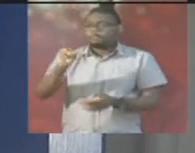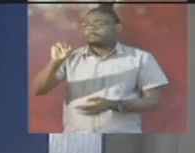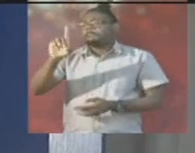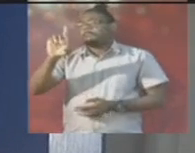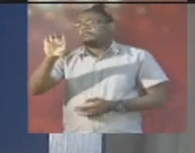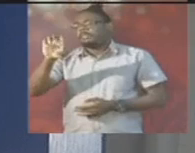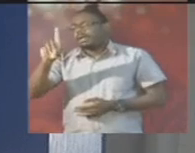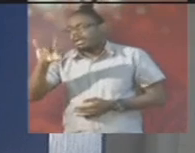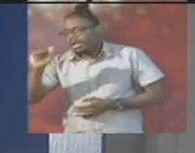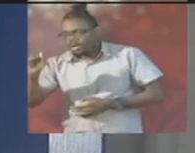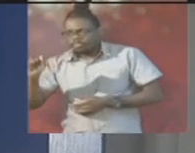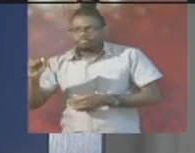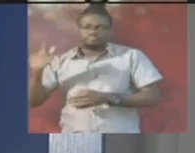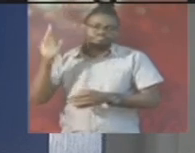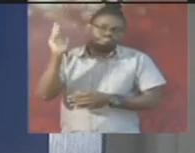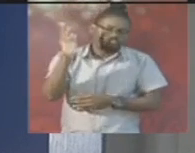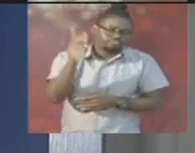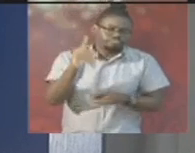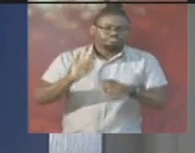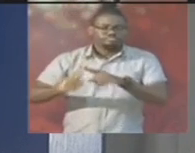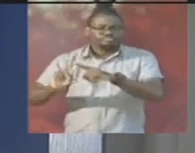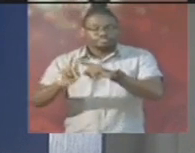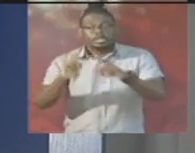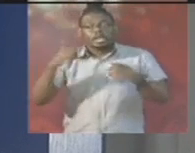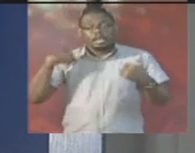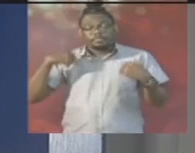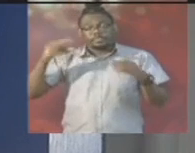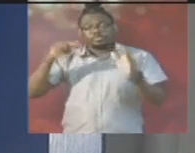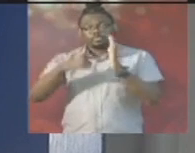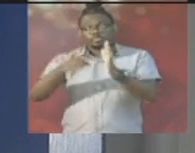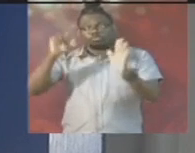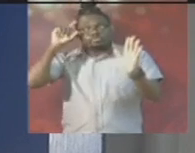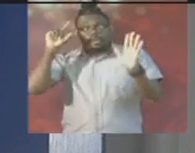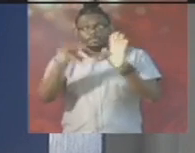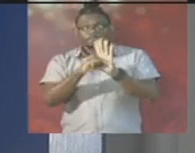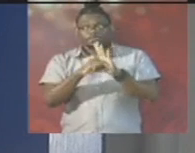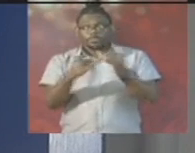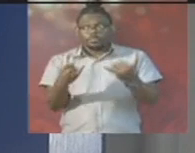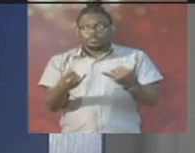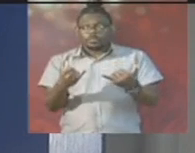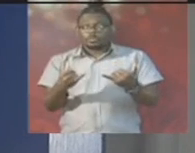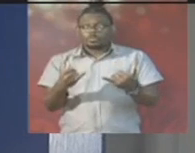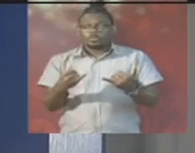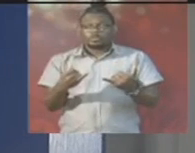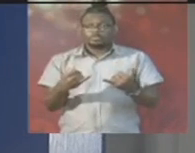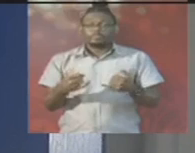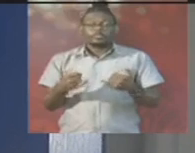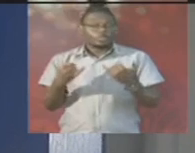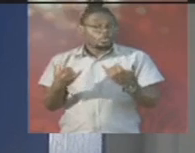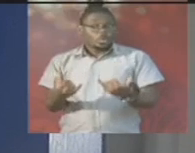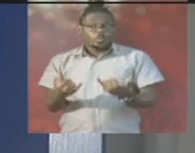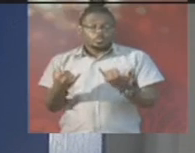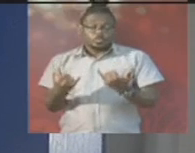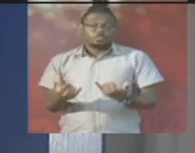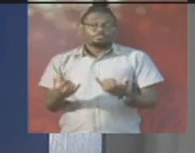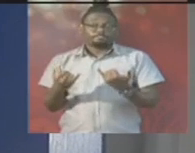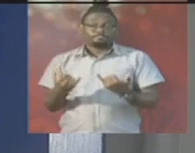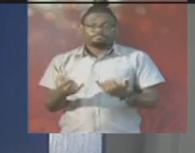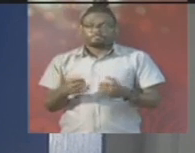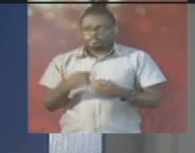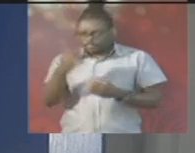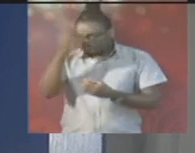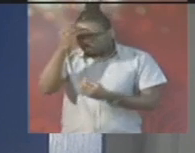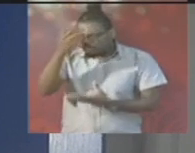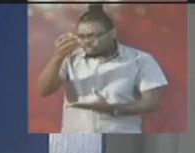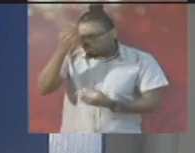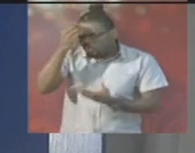continue with the slide set that we just began, looking at now the epidemiologic data. So if we can have